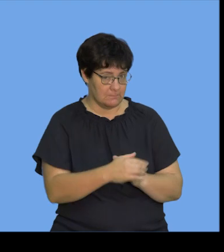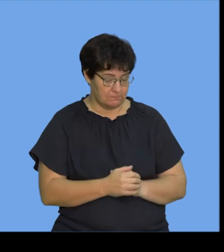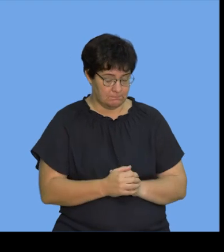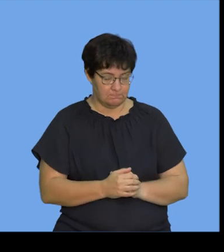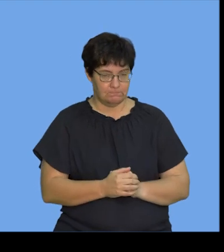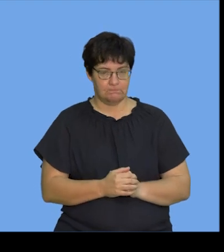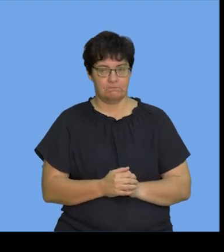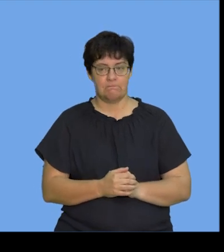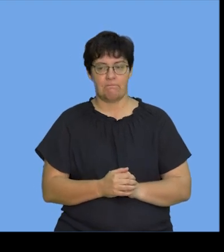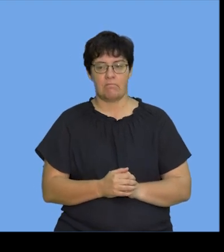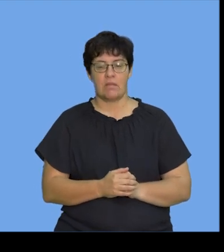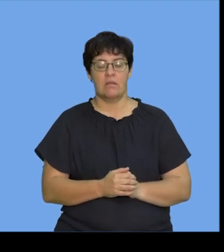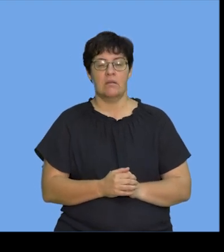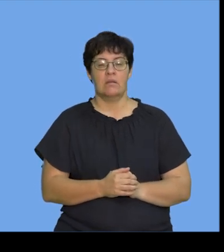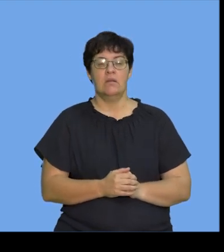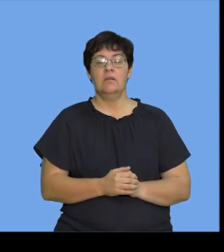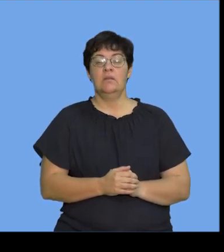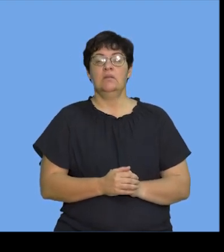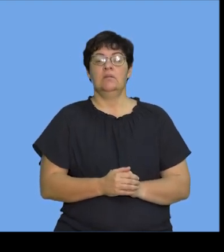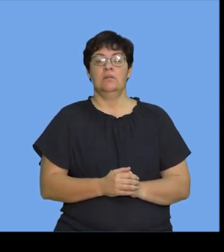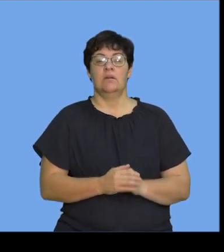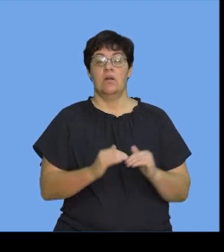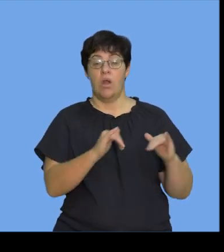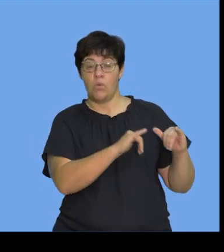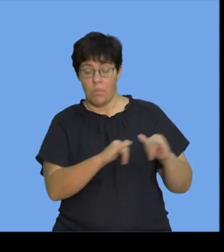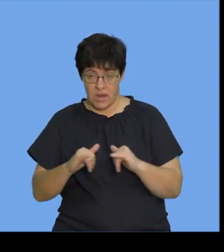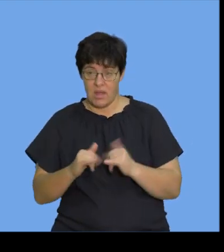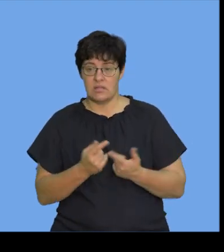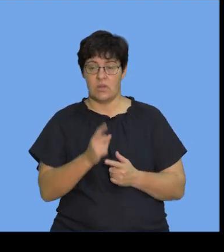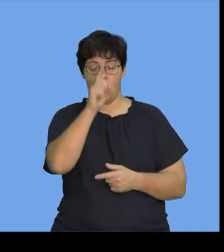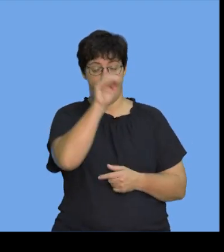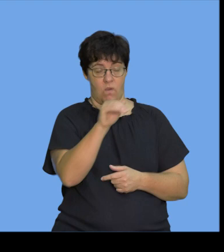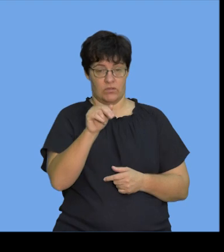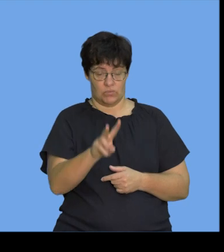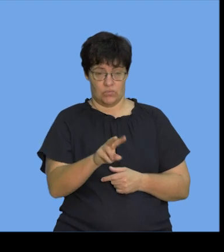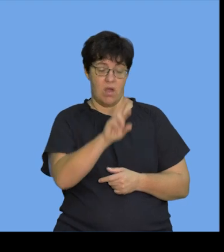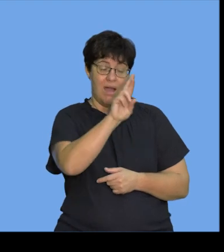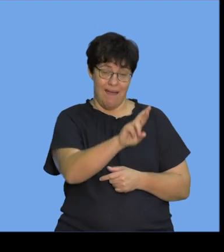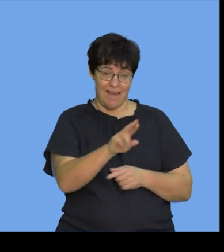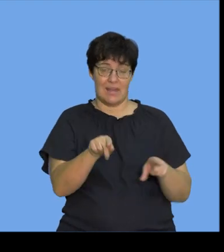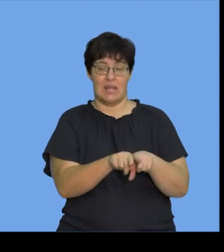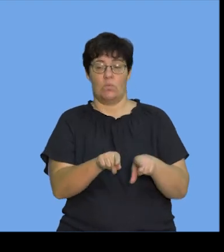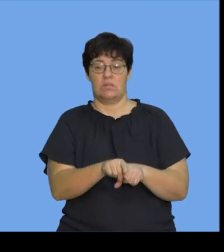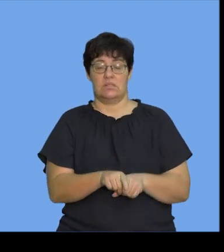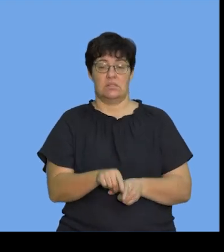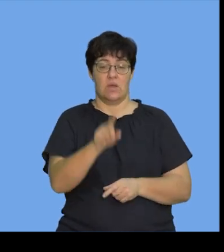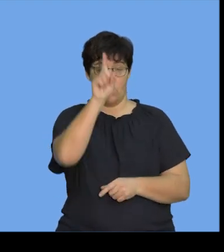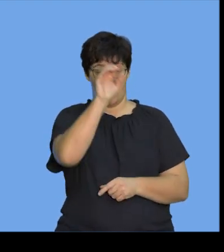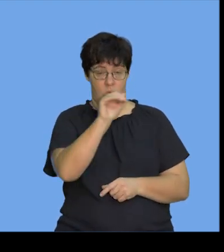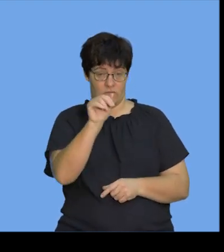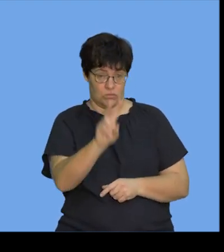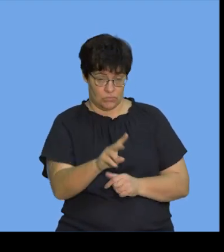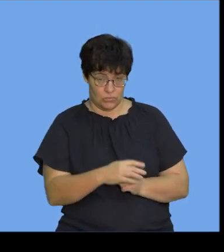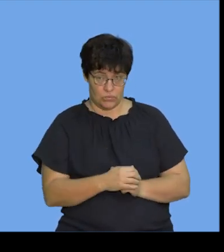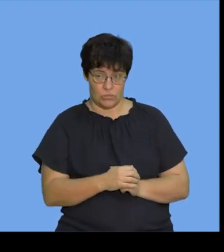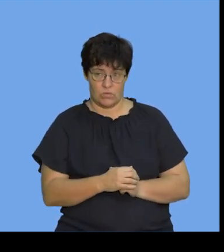the common ratio, remember, will be 1/2. So r will be equals to 1/2,